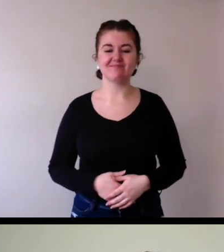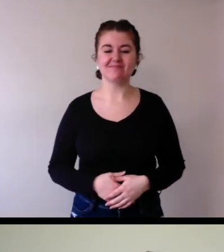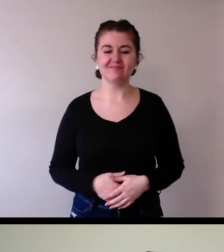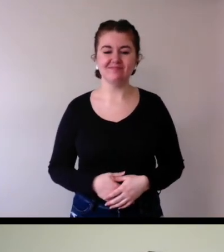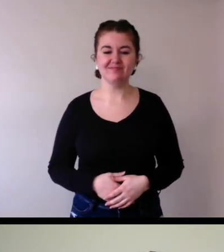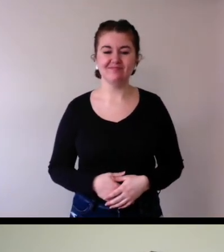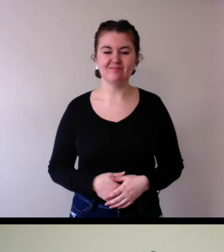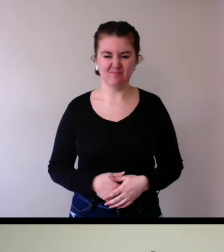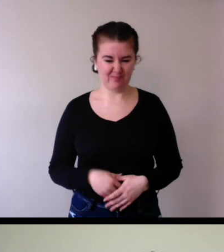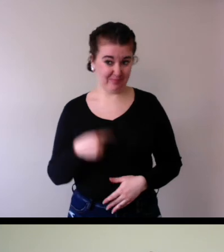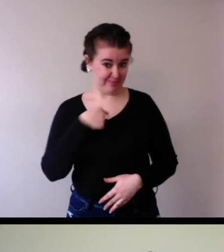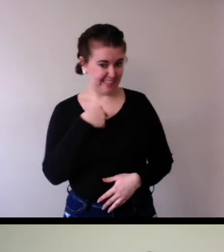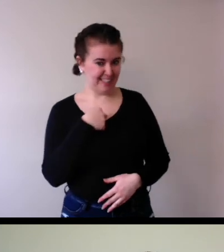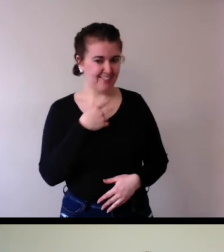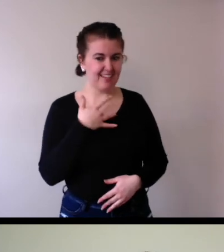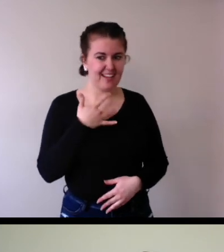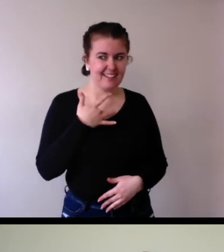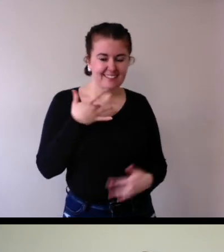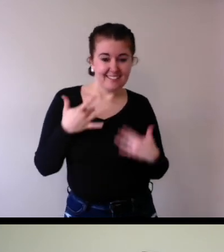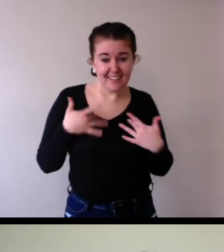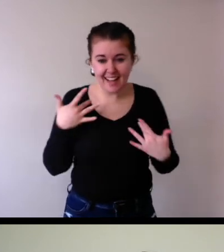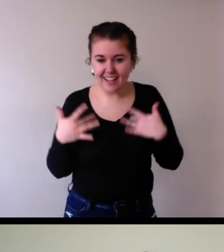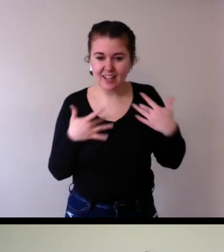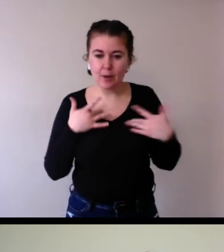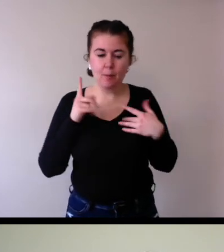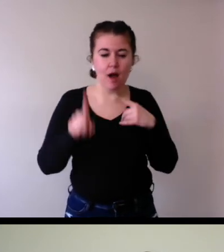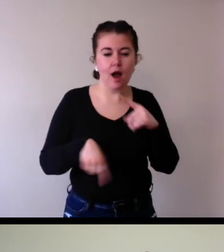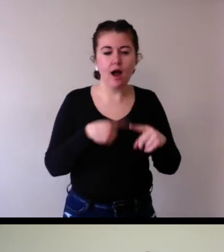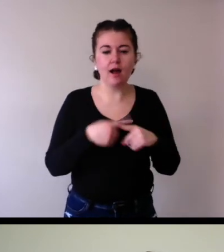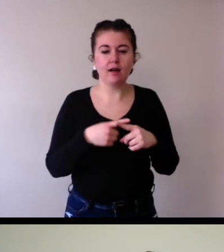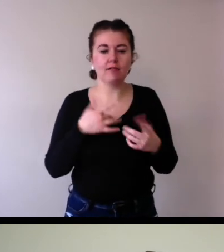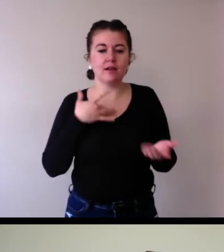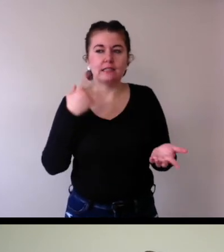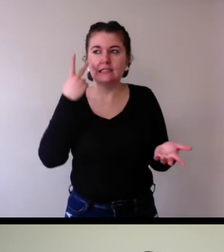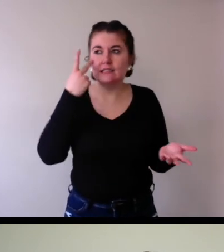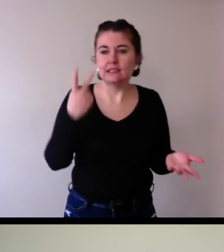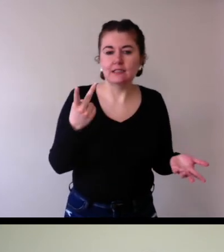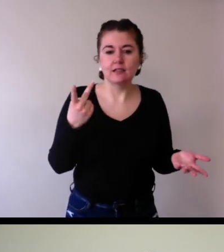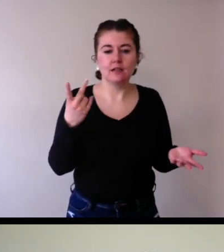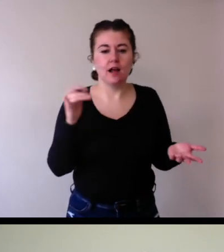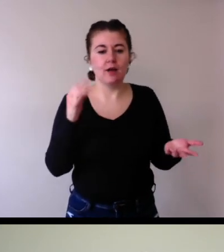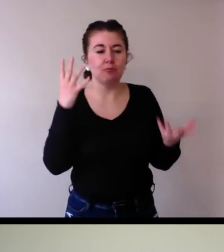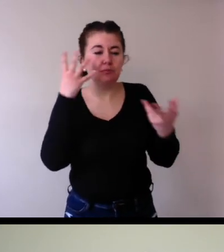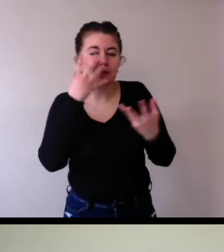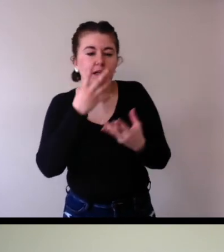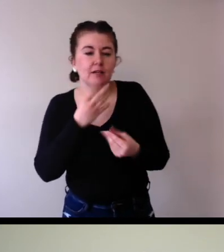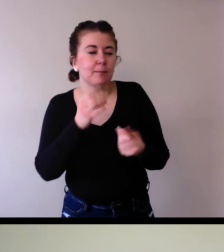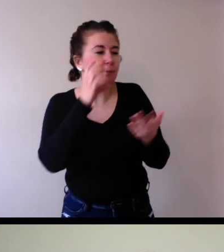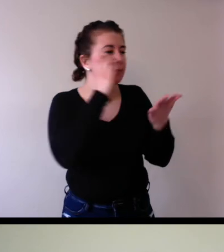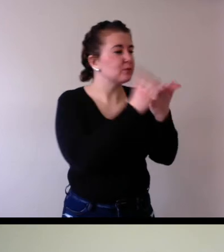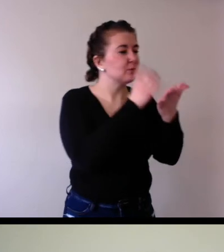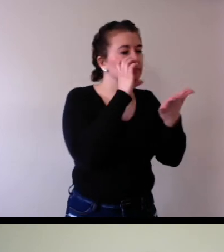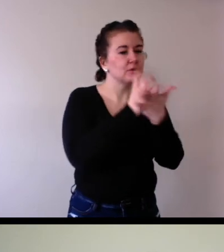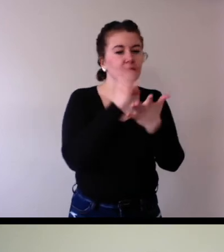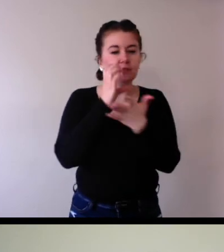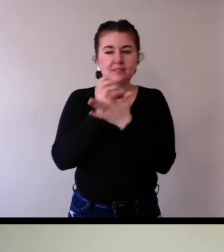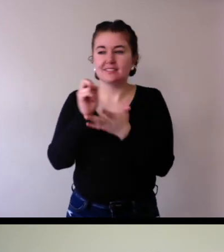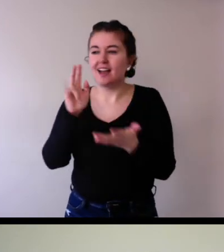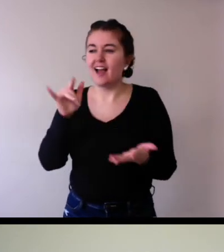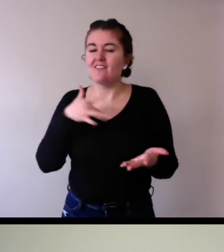I feel really excited when I see those beautiful pictures of the